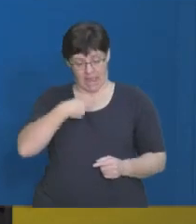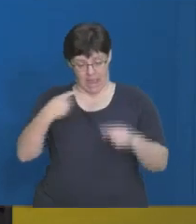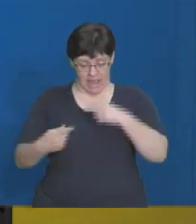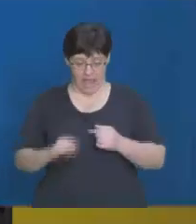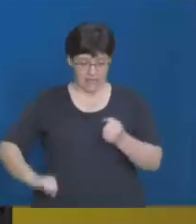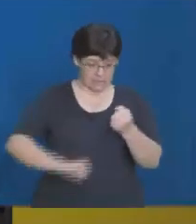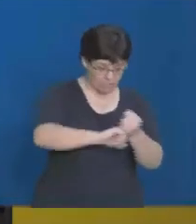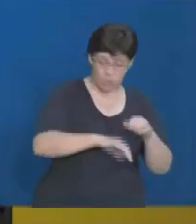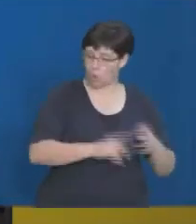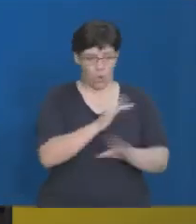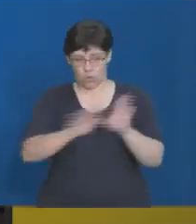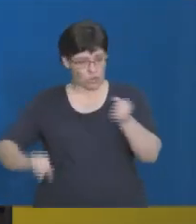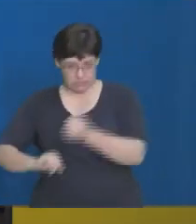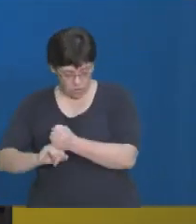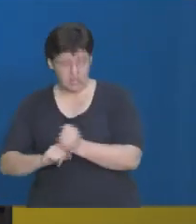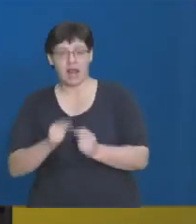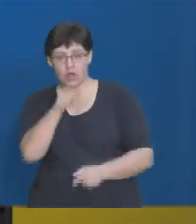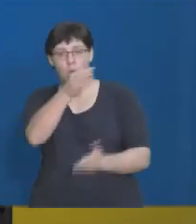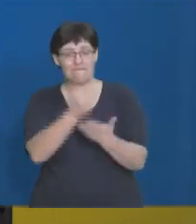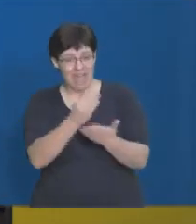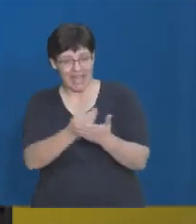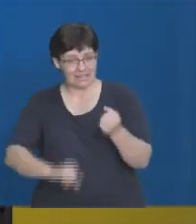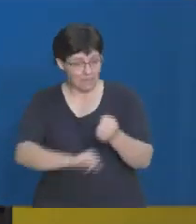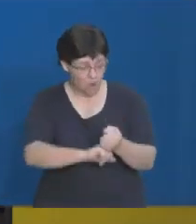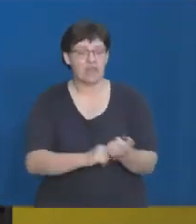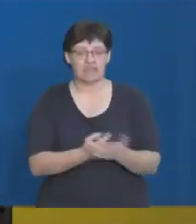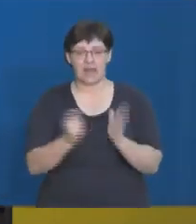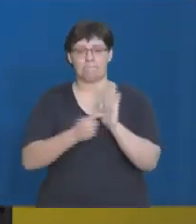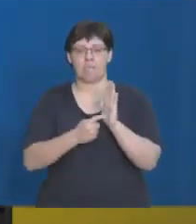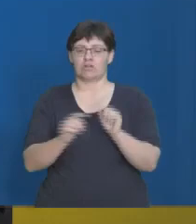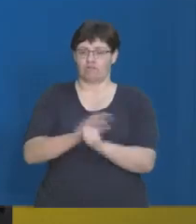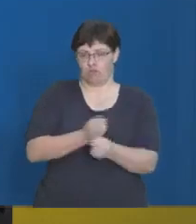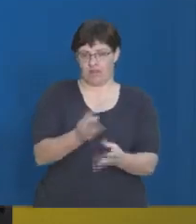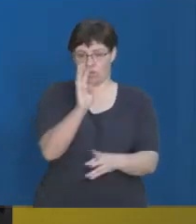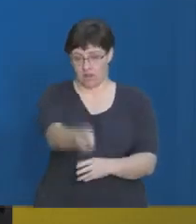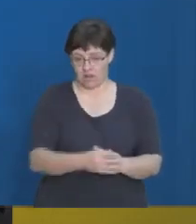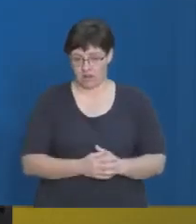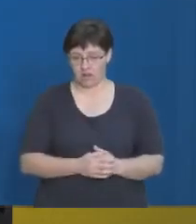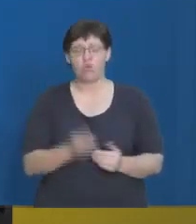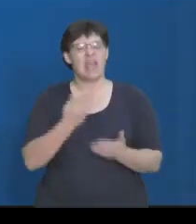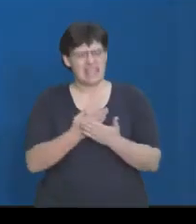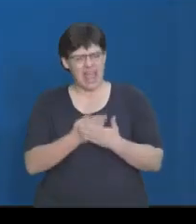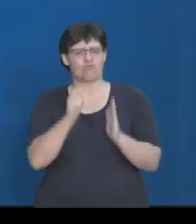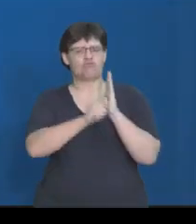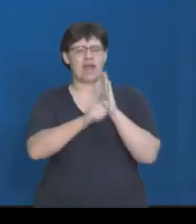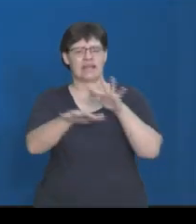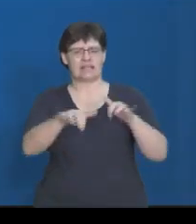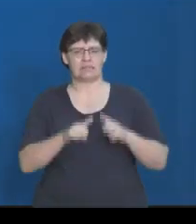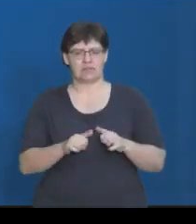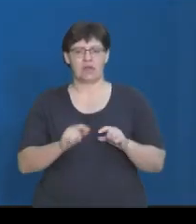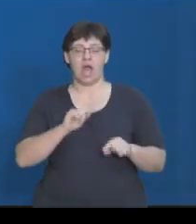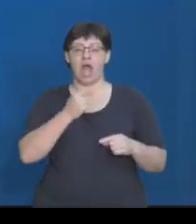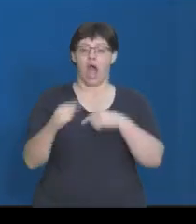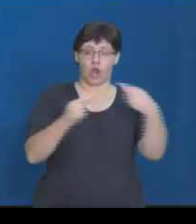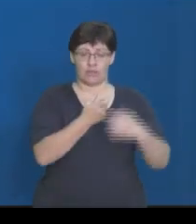argument with facts that are given, you will earn full marks there. So please remember, you can even write in the exam arguments